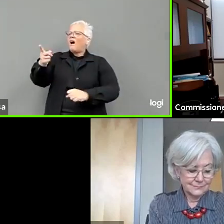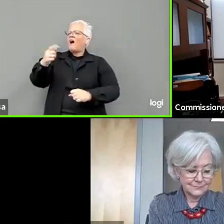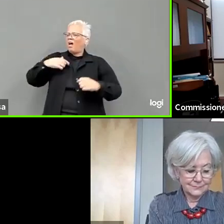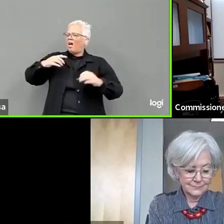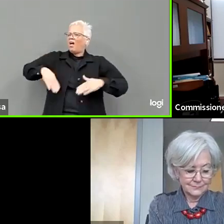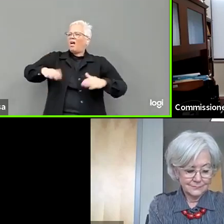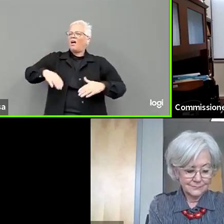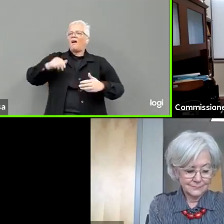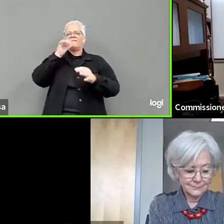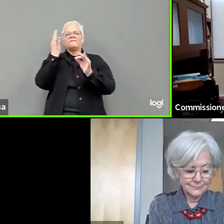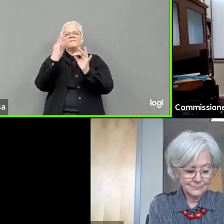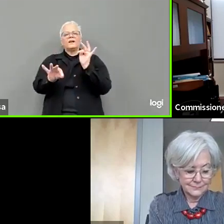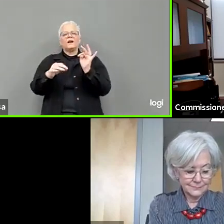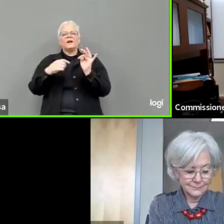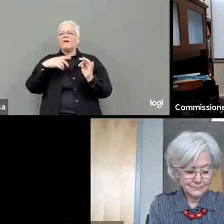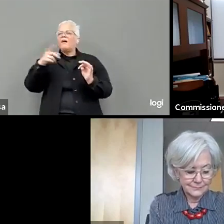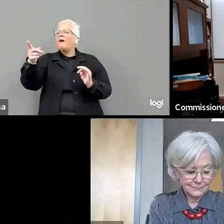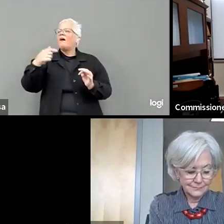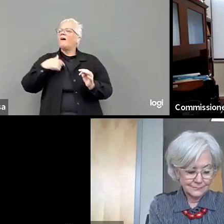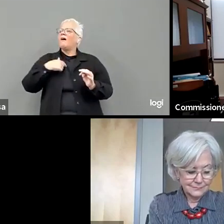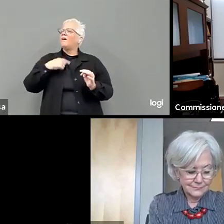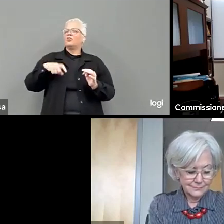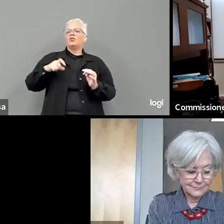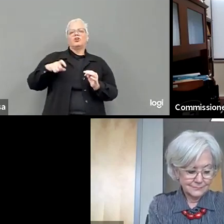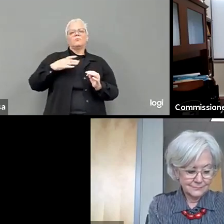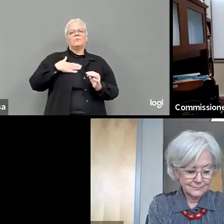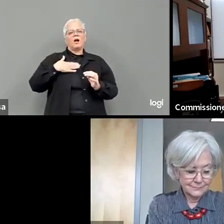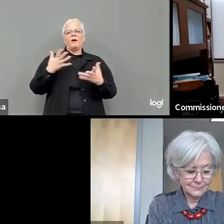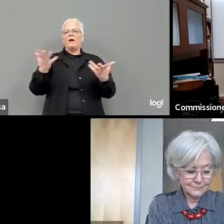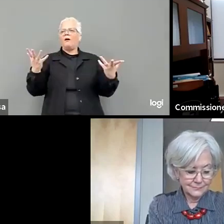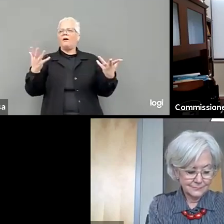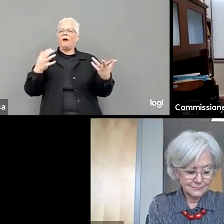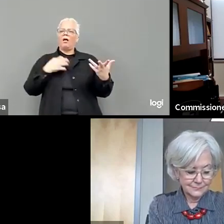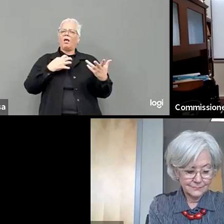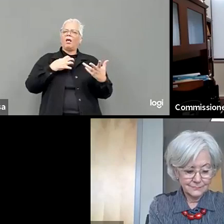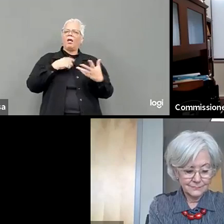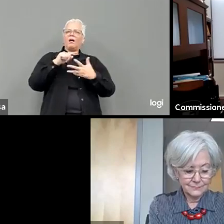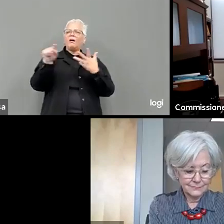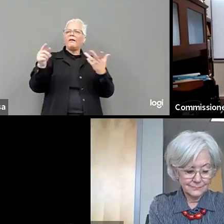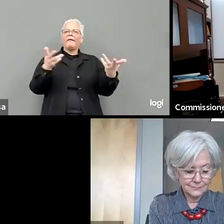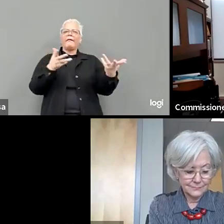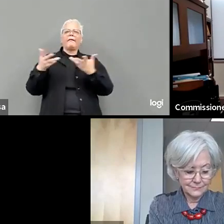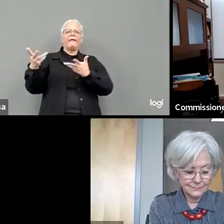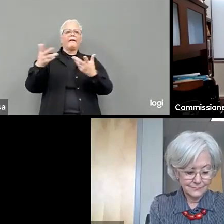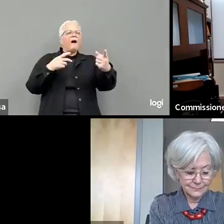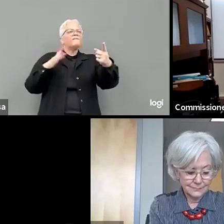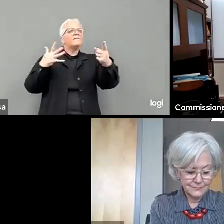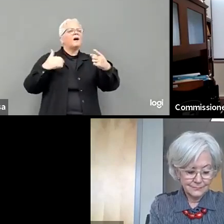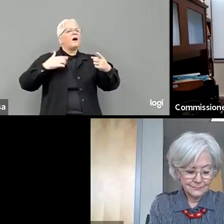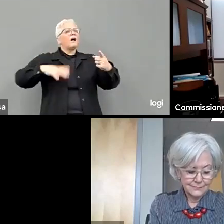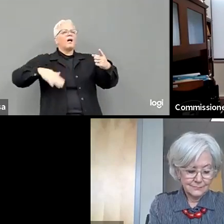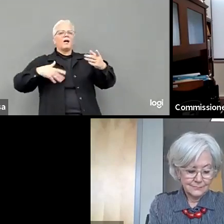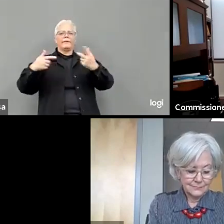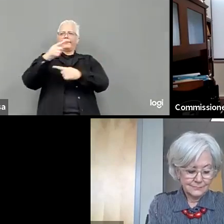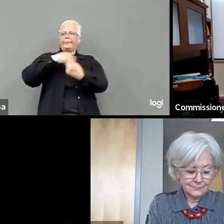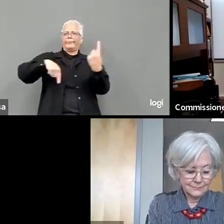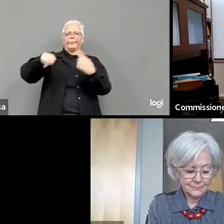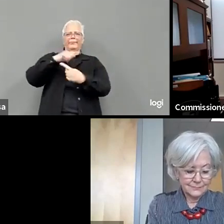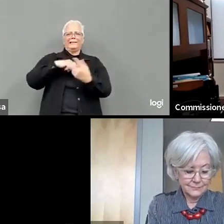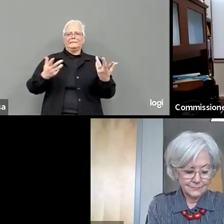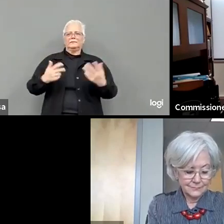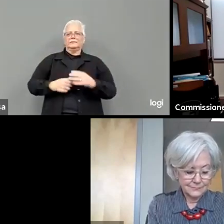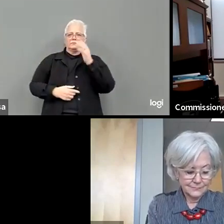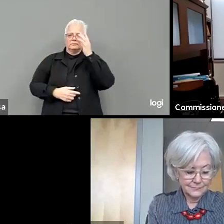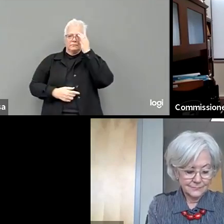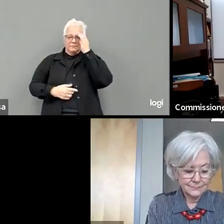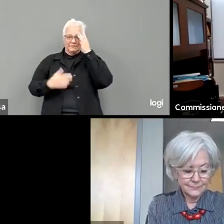to be addressed? You know, we've heard a little bit of that. I mean, we're trying very hard to rigorously follow the phasing and the